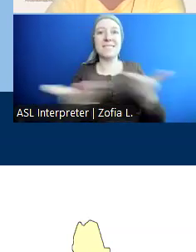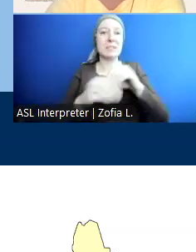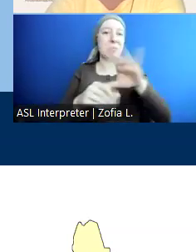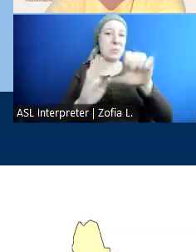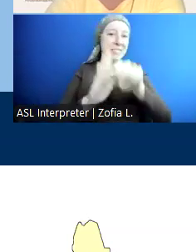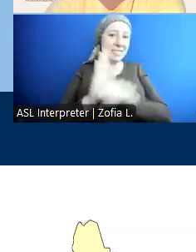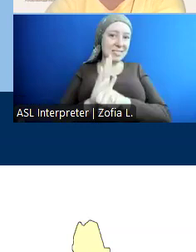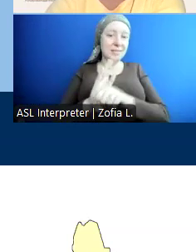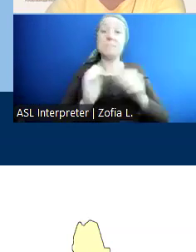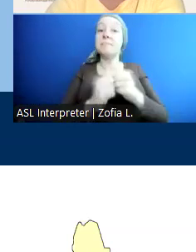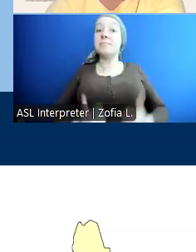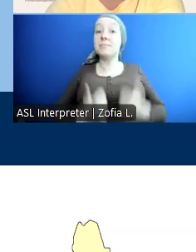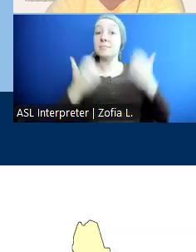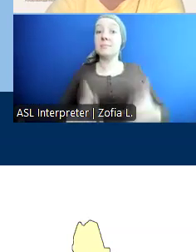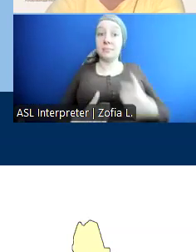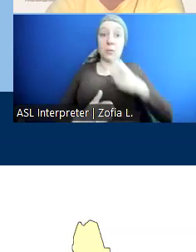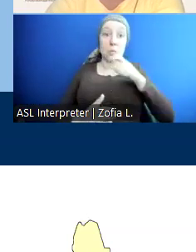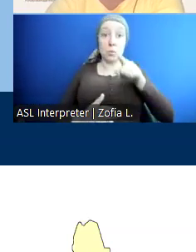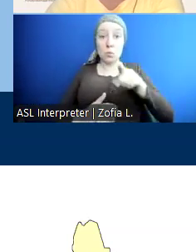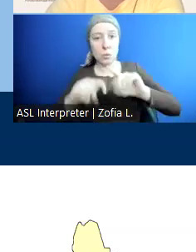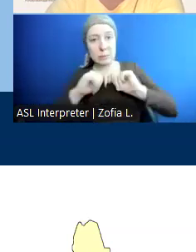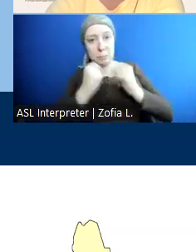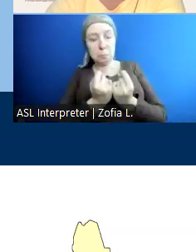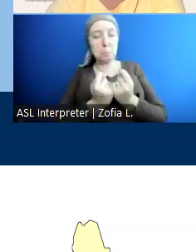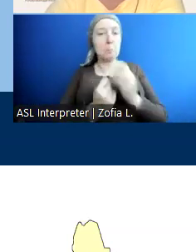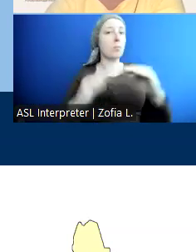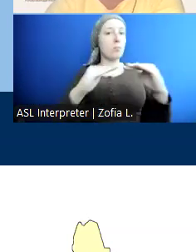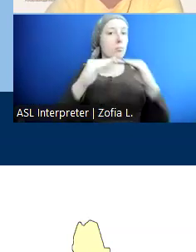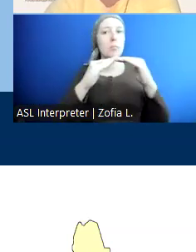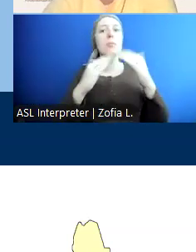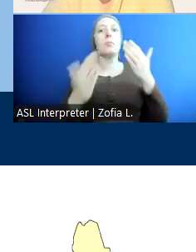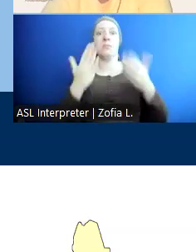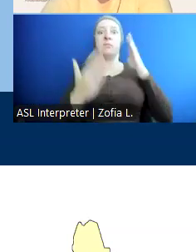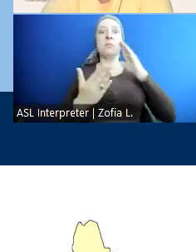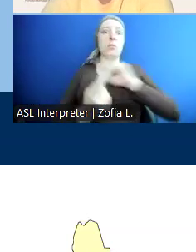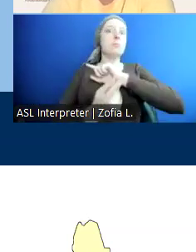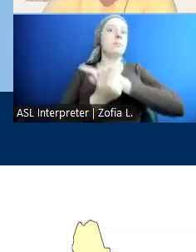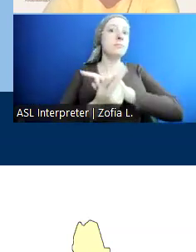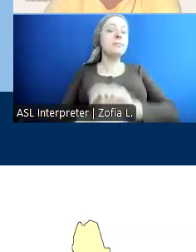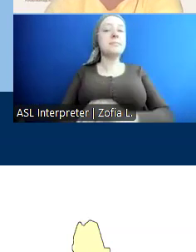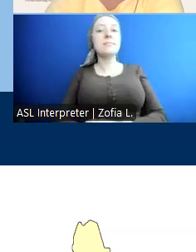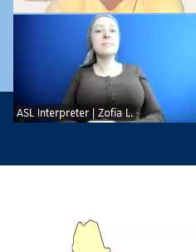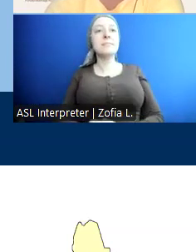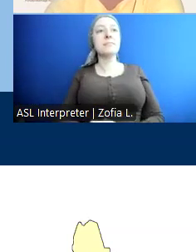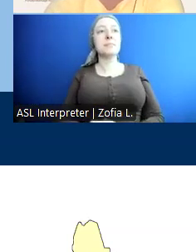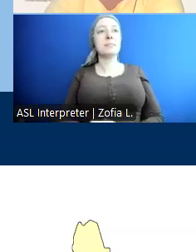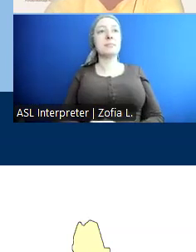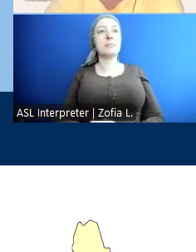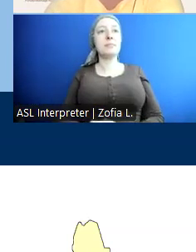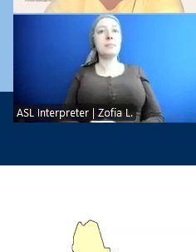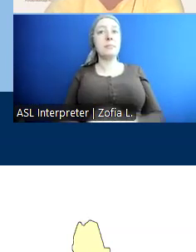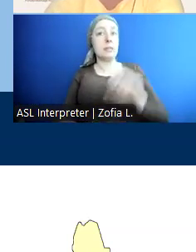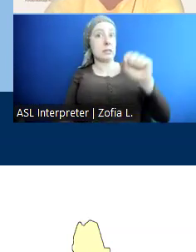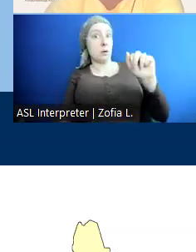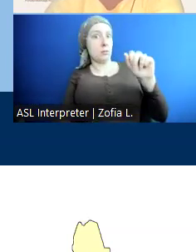with the survivors that you, your team, or colleagues may potentially be encountering. So if it's okay with